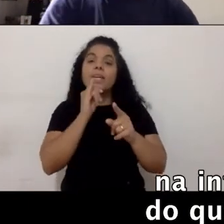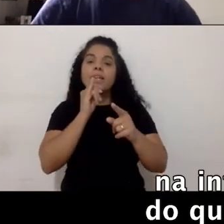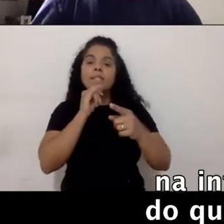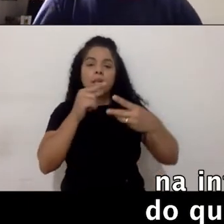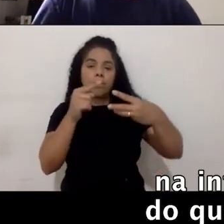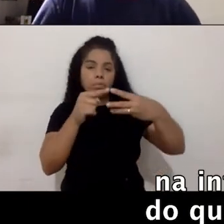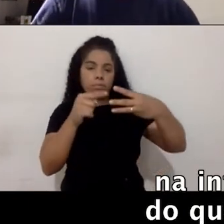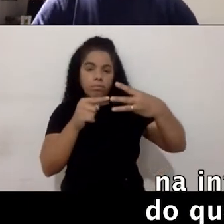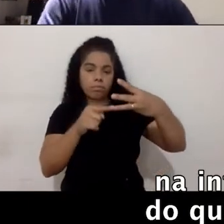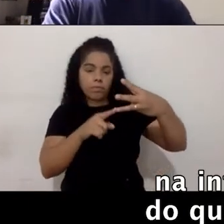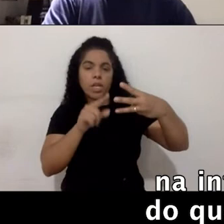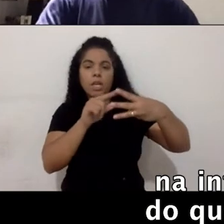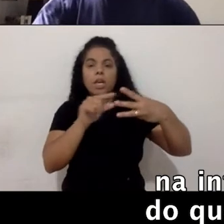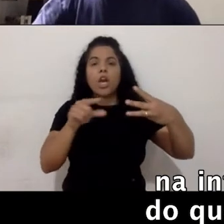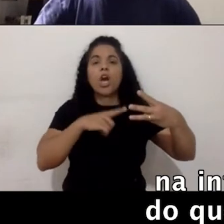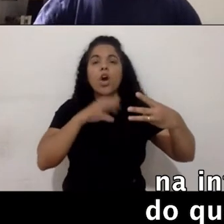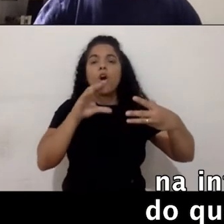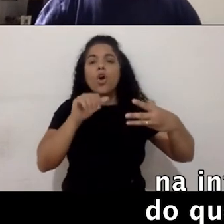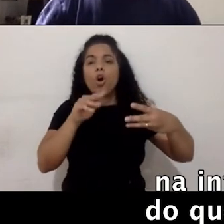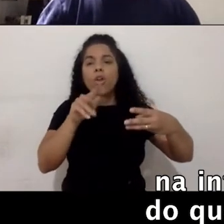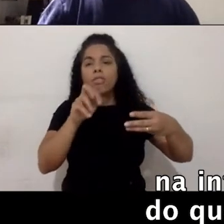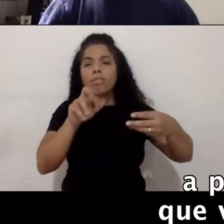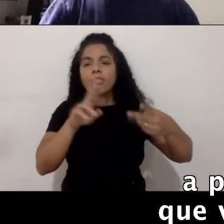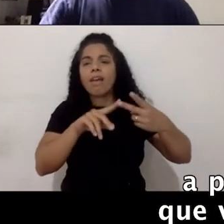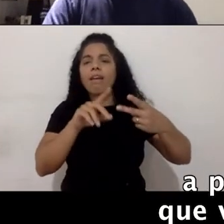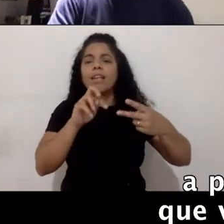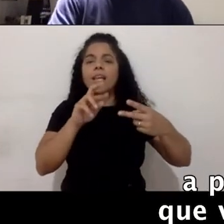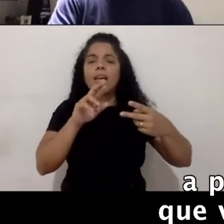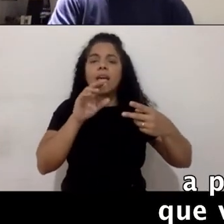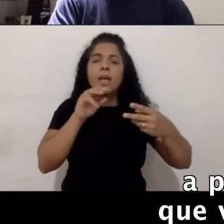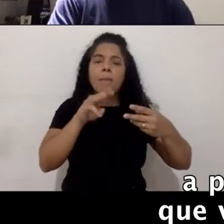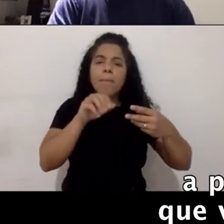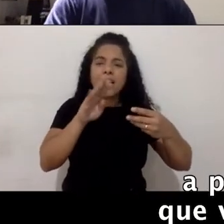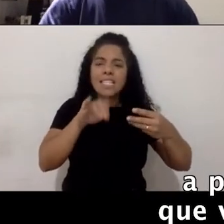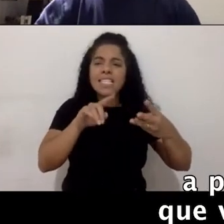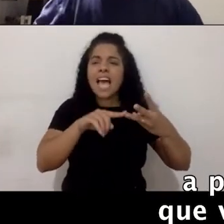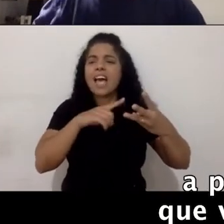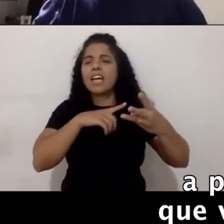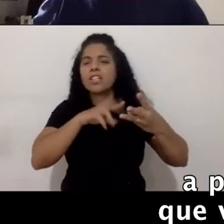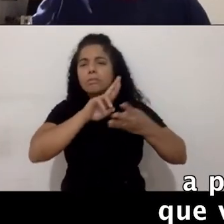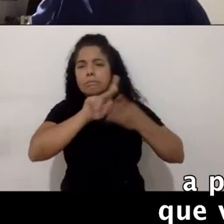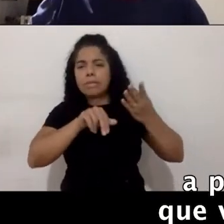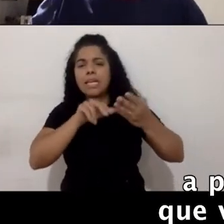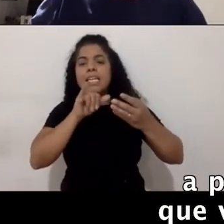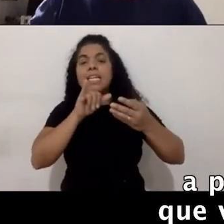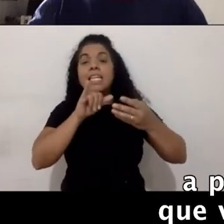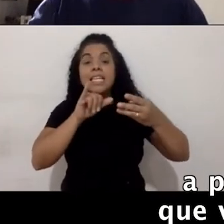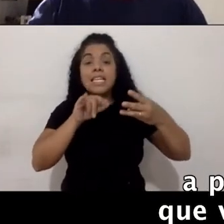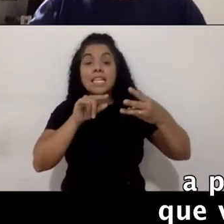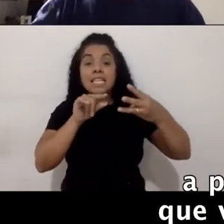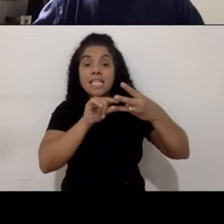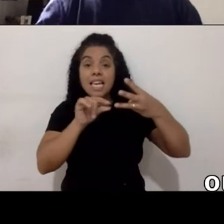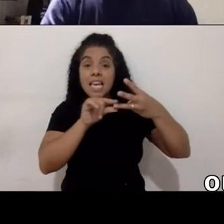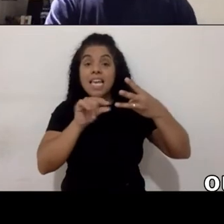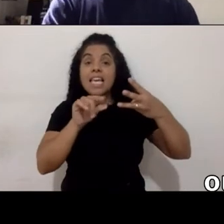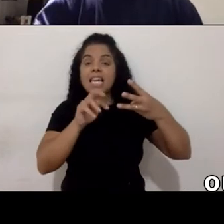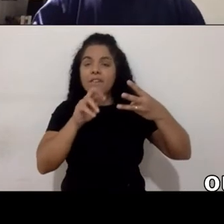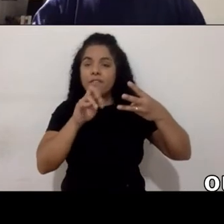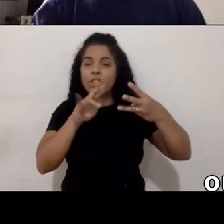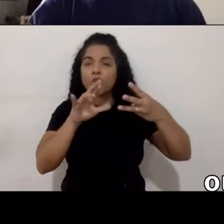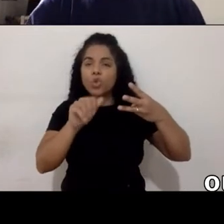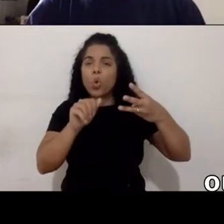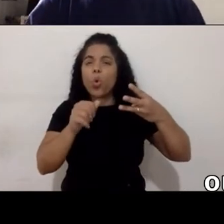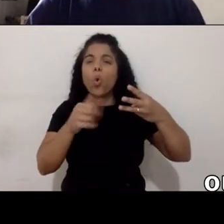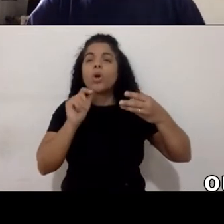infrastructure underneath being the raw pieces of what you get from either the virtualization platform that you have in your data center or the